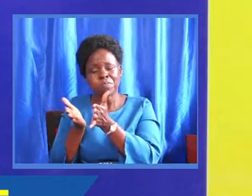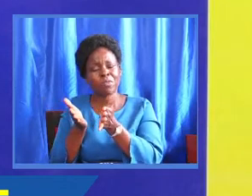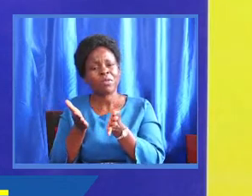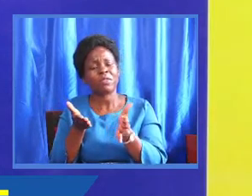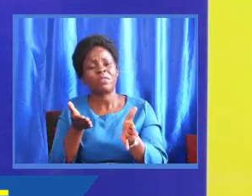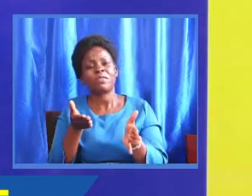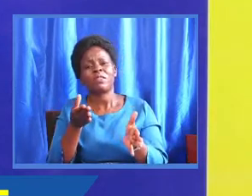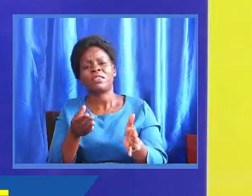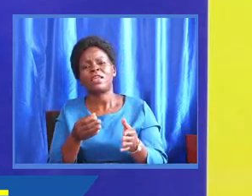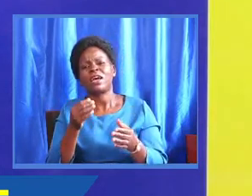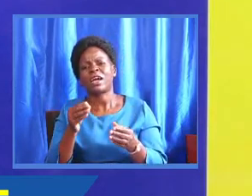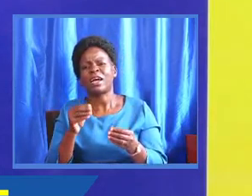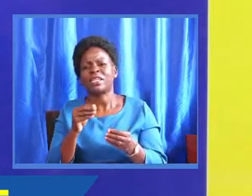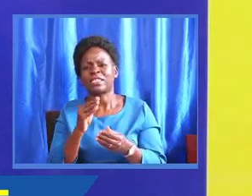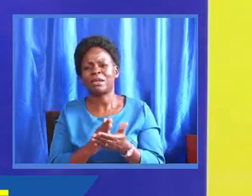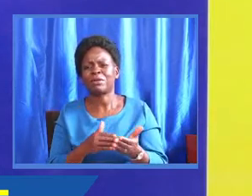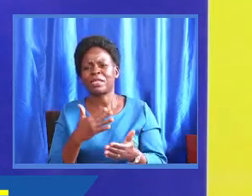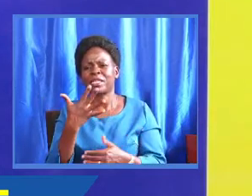can give you 5 years